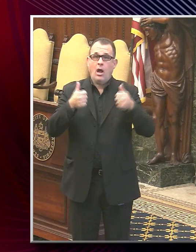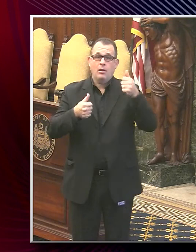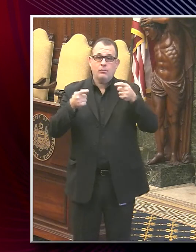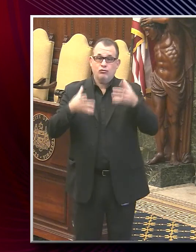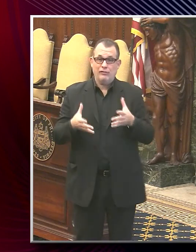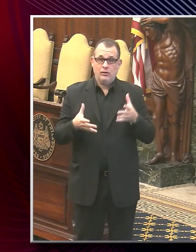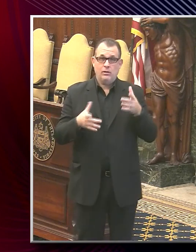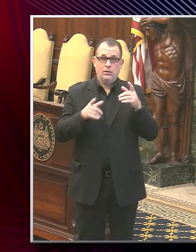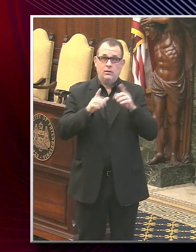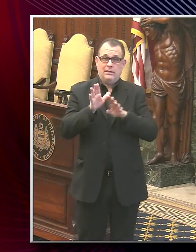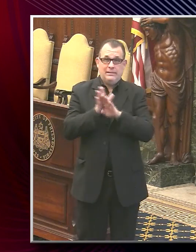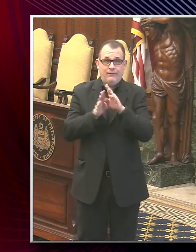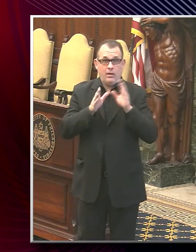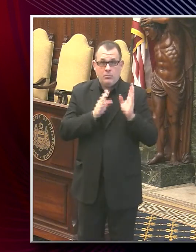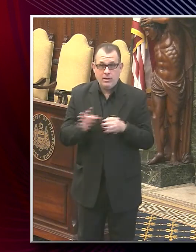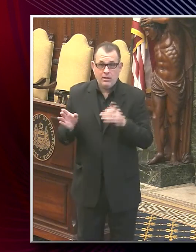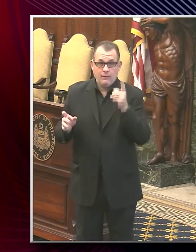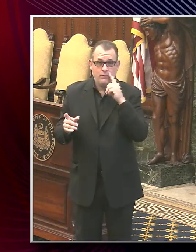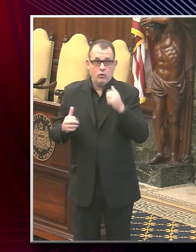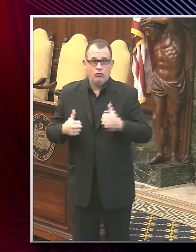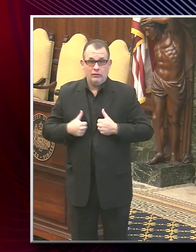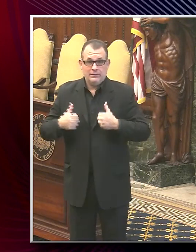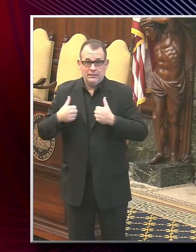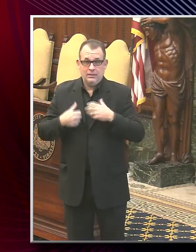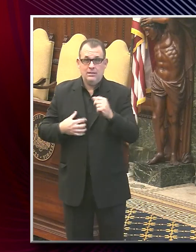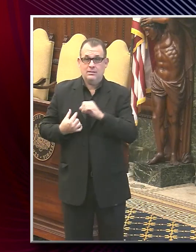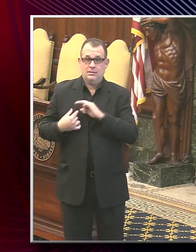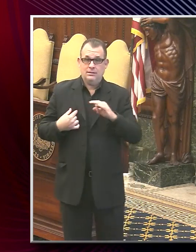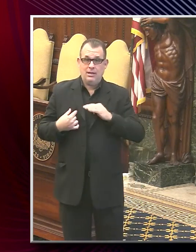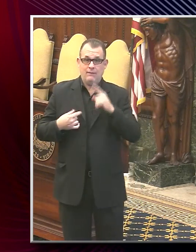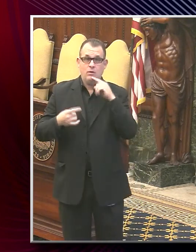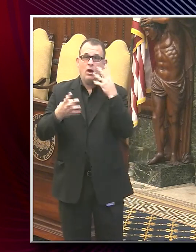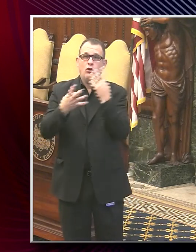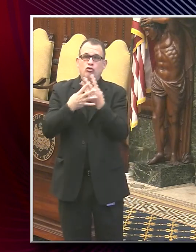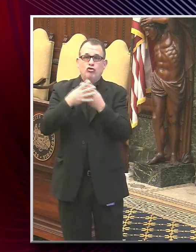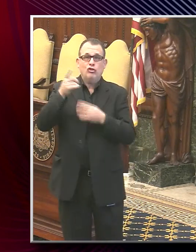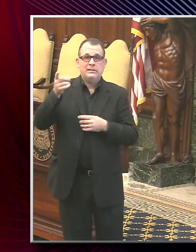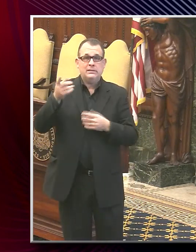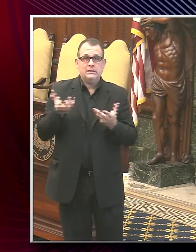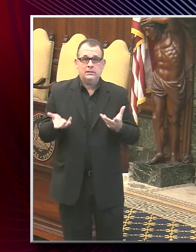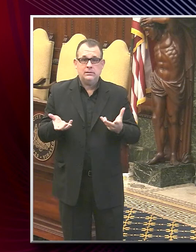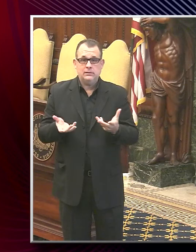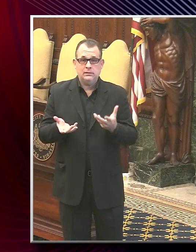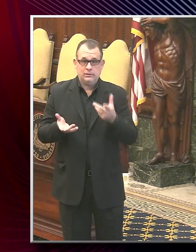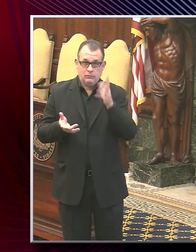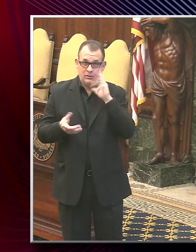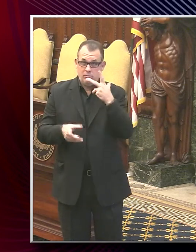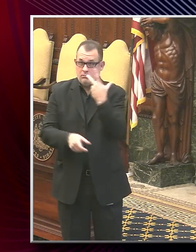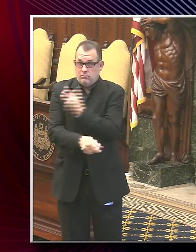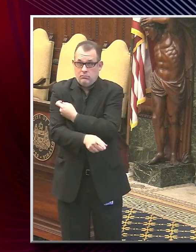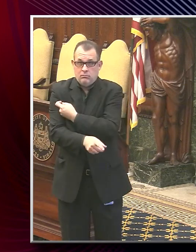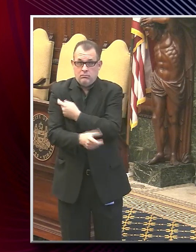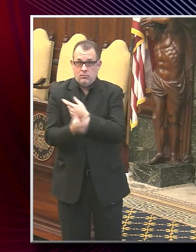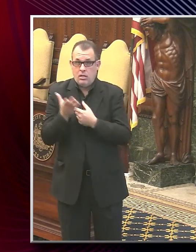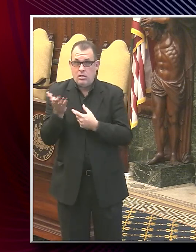when residents and staff inside correctional facilities and detention centers will receive the vaccine?